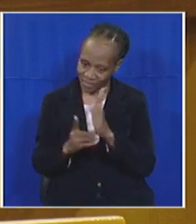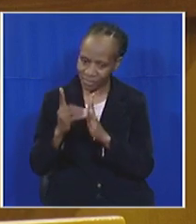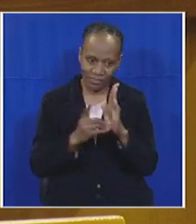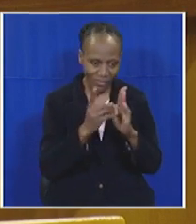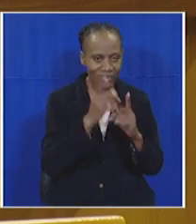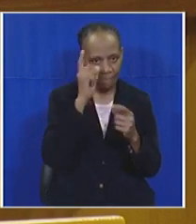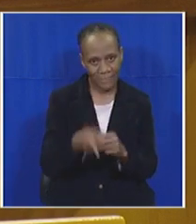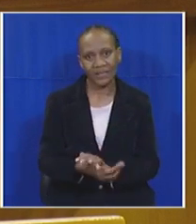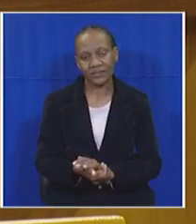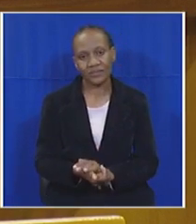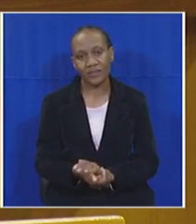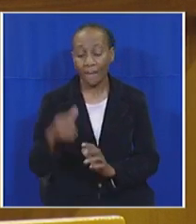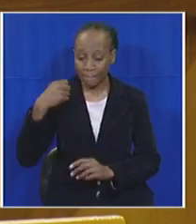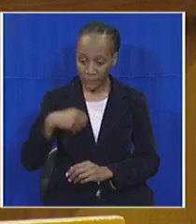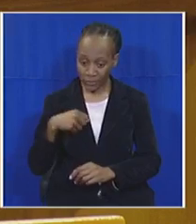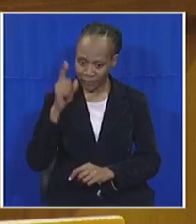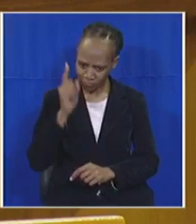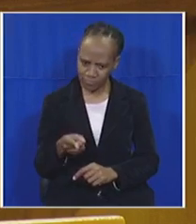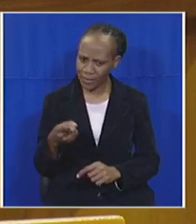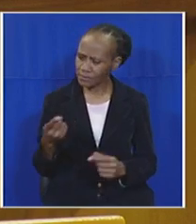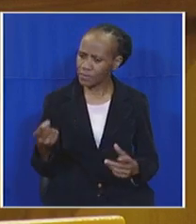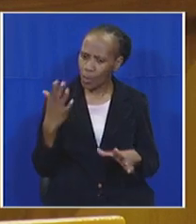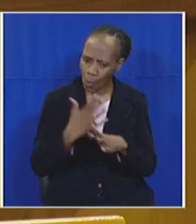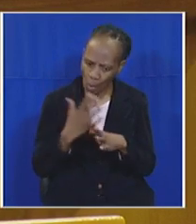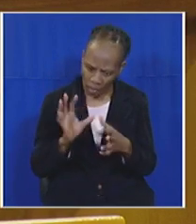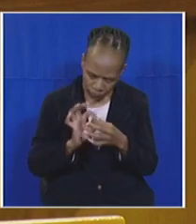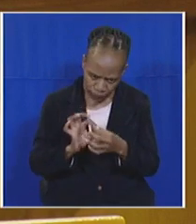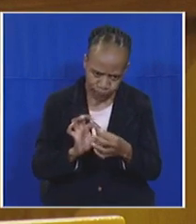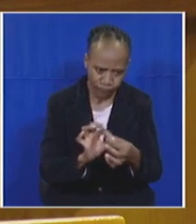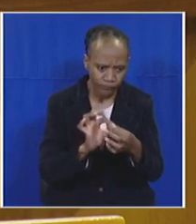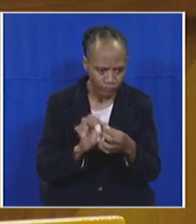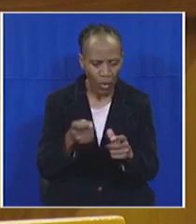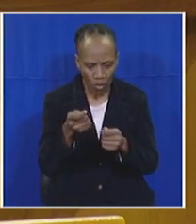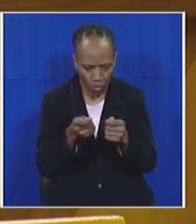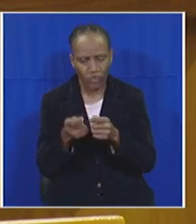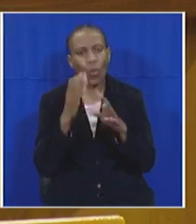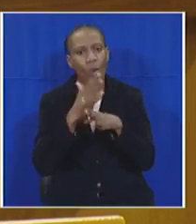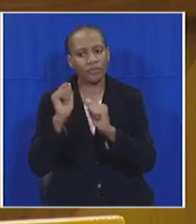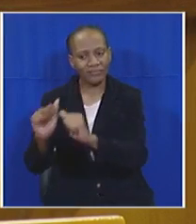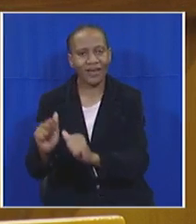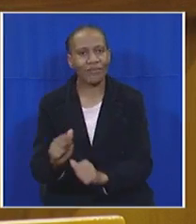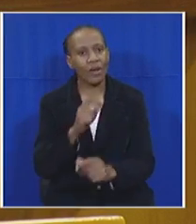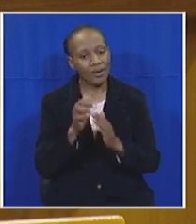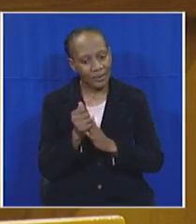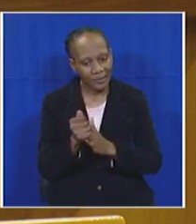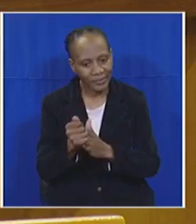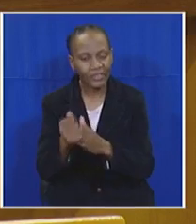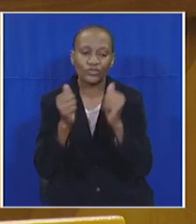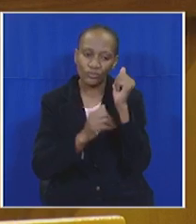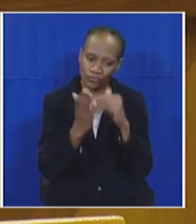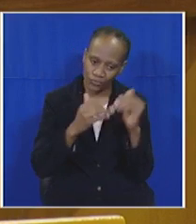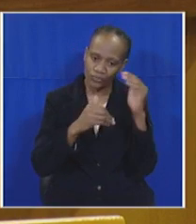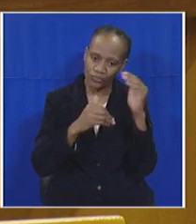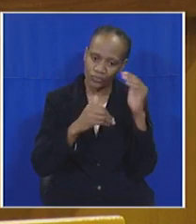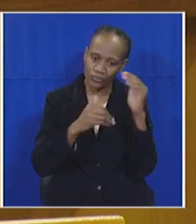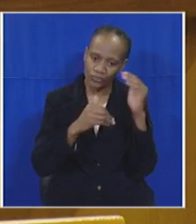nature. Municipalities must be able to integrate and coordinate functions to lead infrastructure development